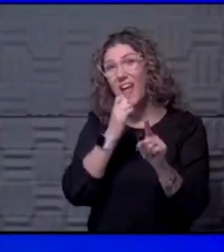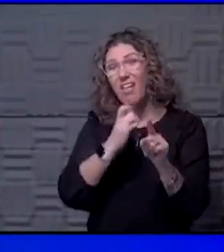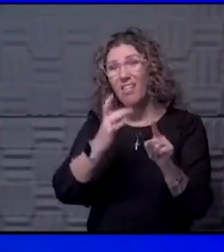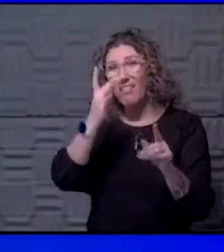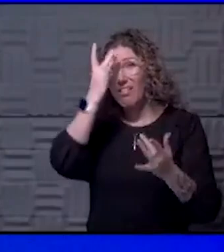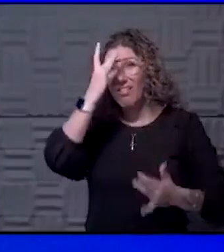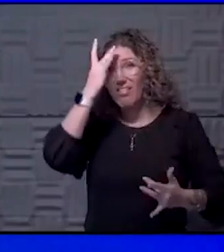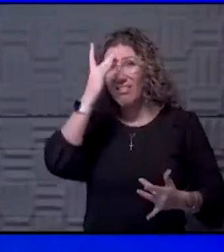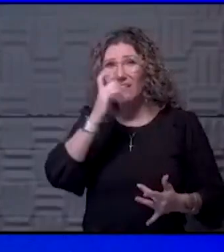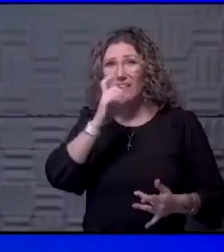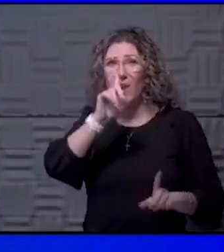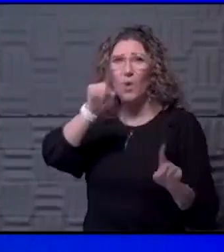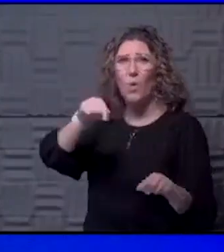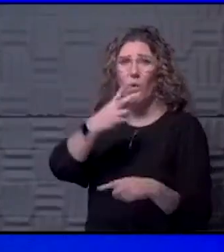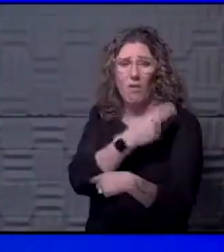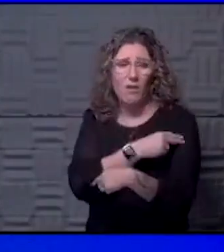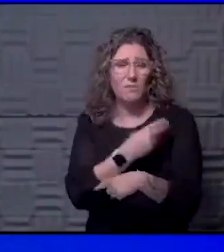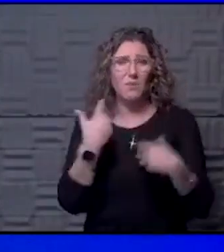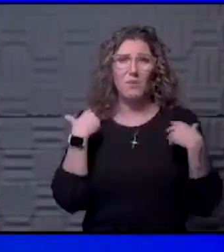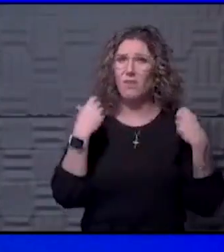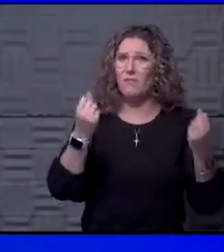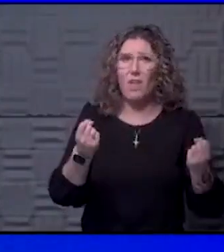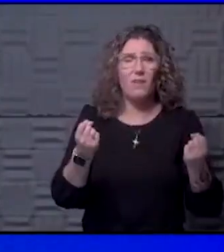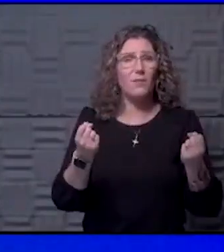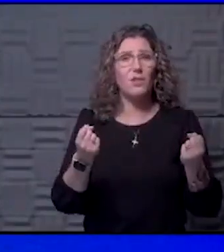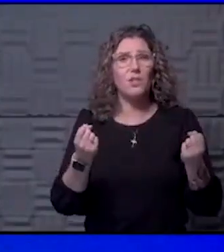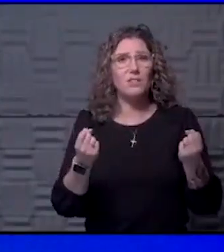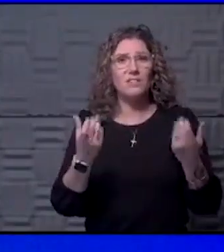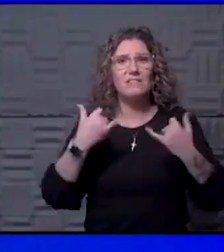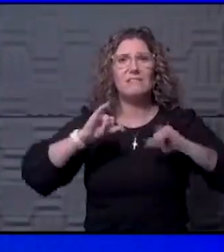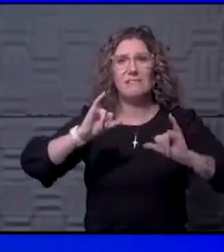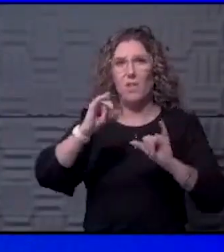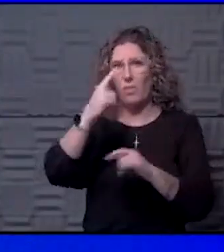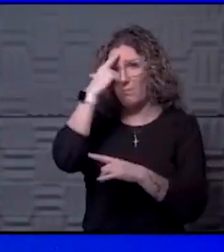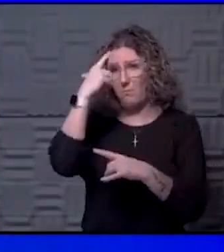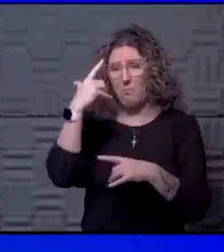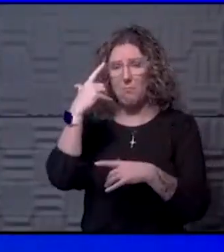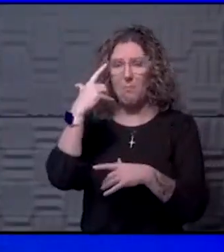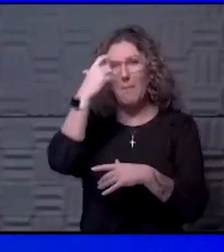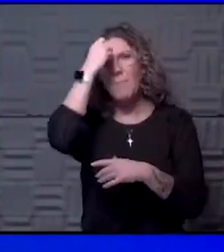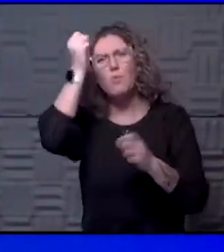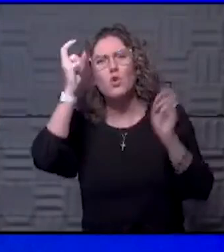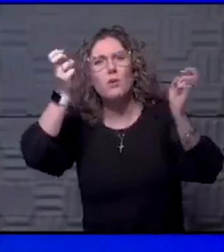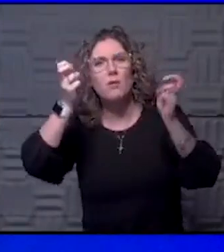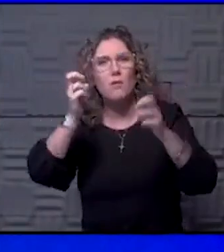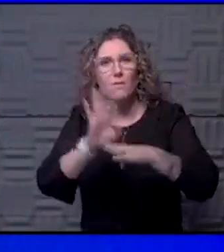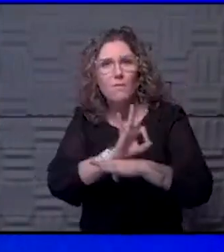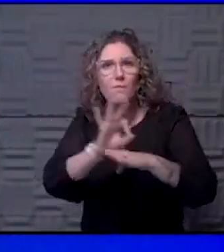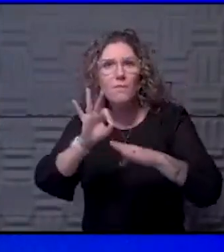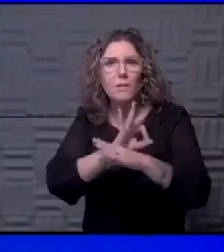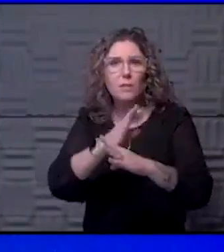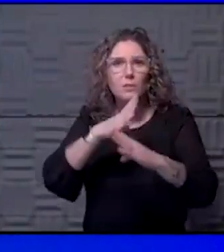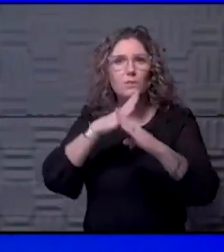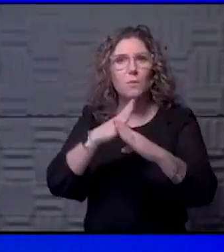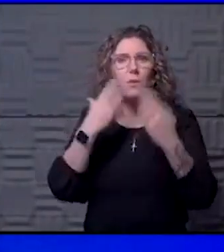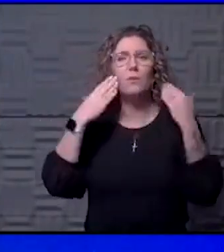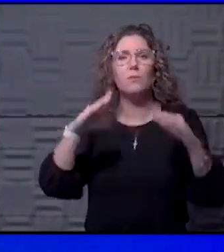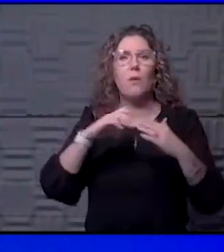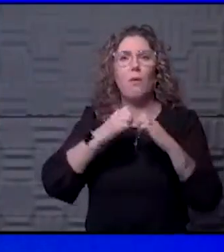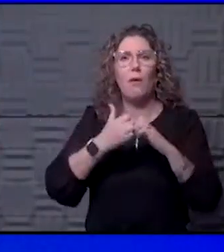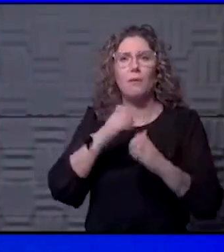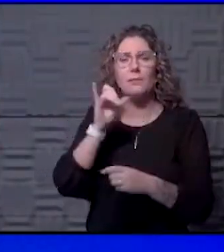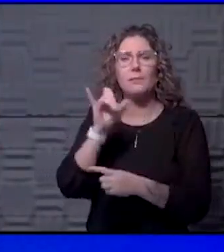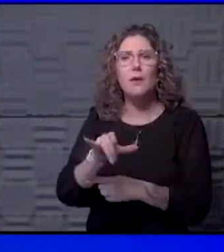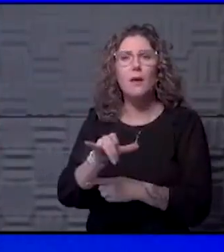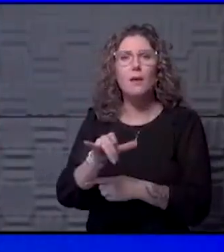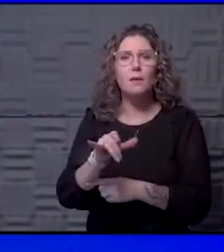have to go to the hospital and you recovered, you still have that memory function of your immunity. So we don't know how that is. I think a lot of